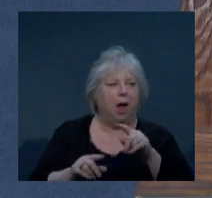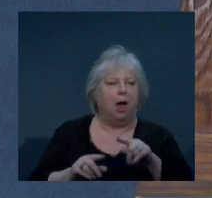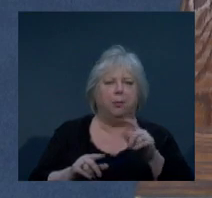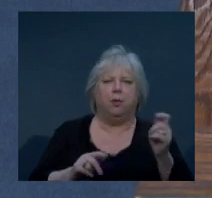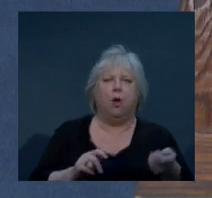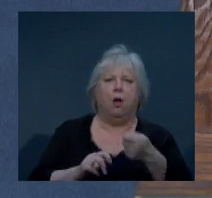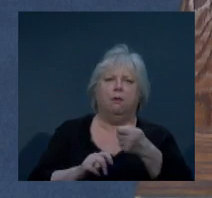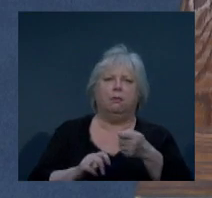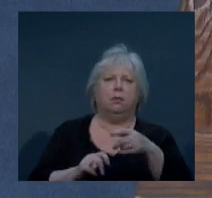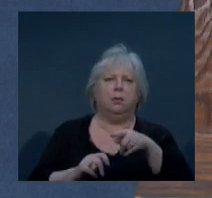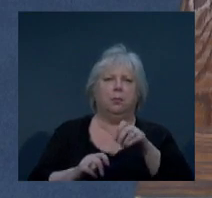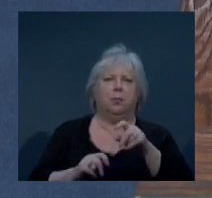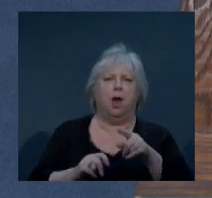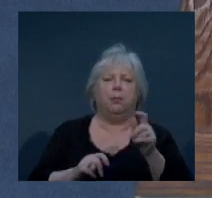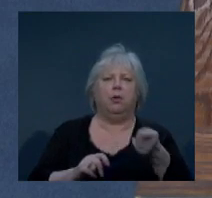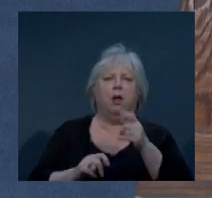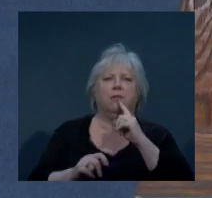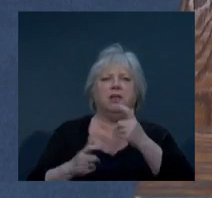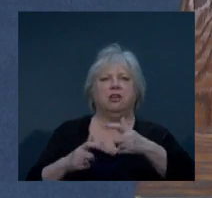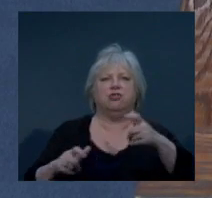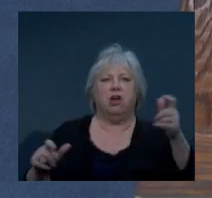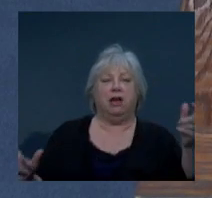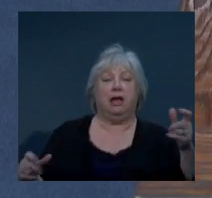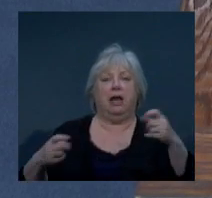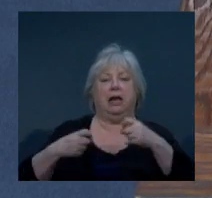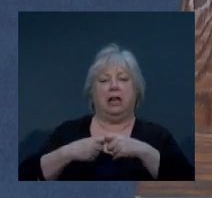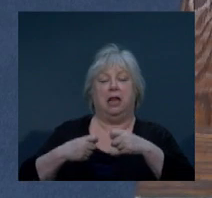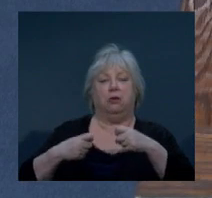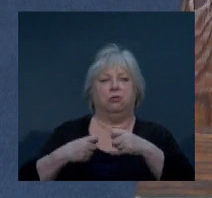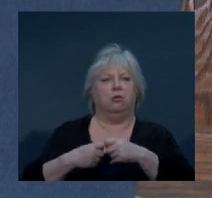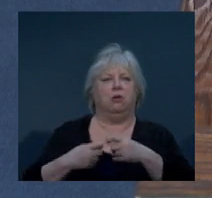Topgolf is a gigantic electrical